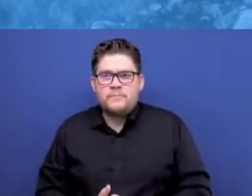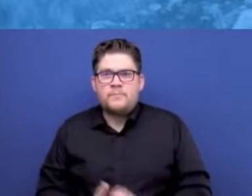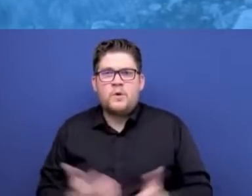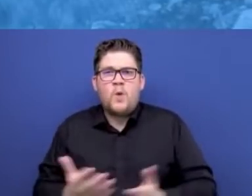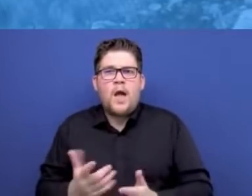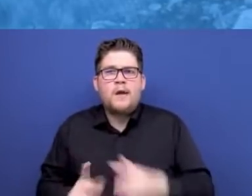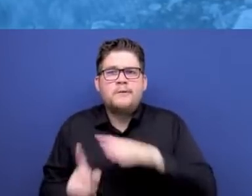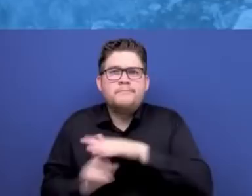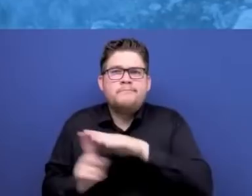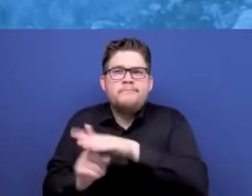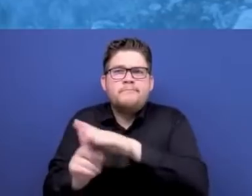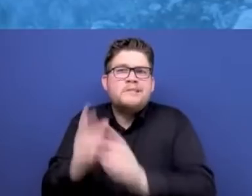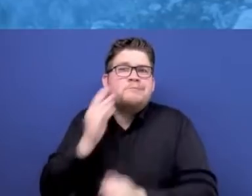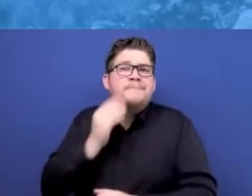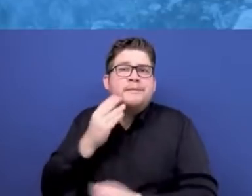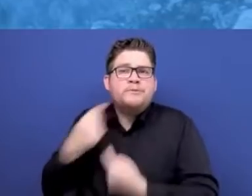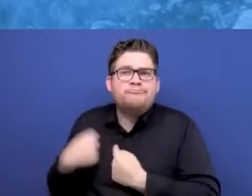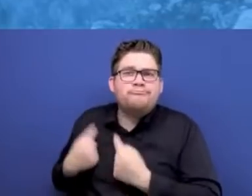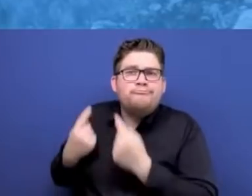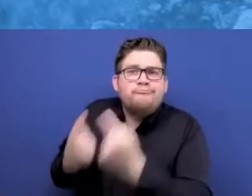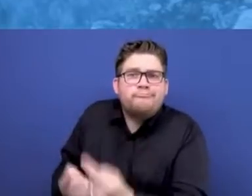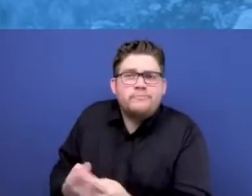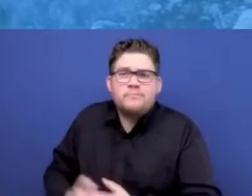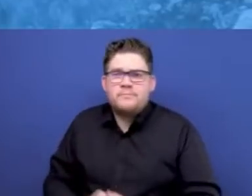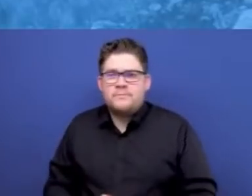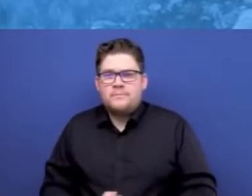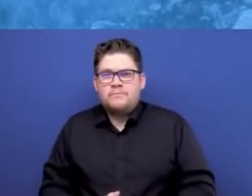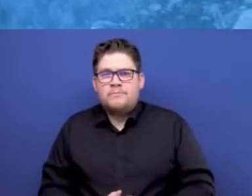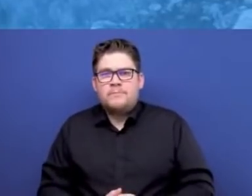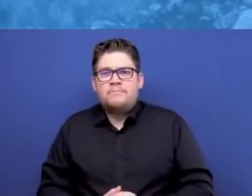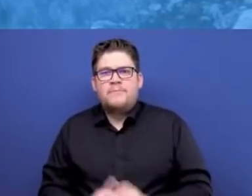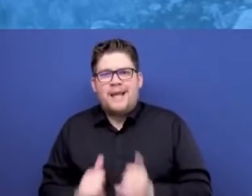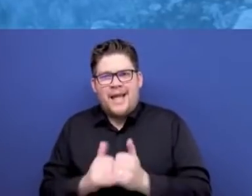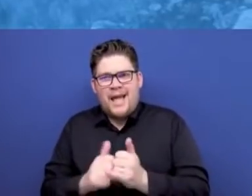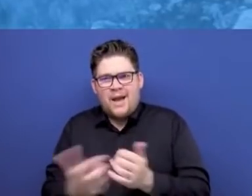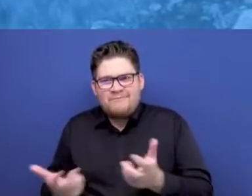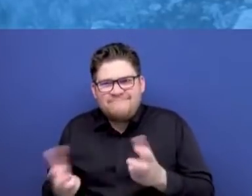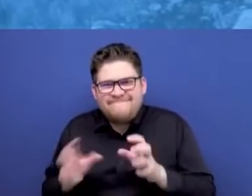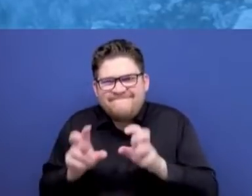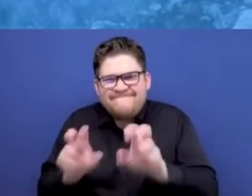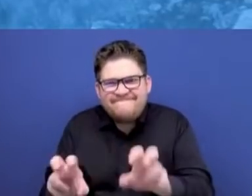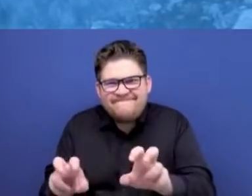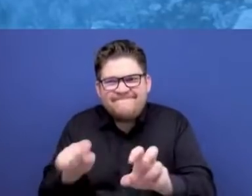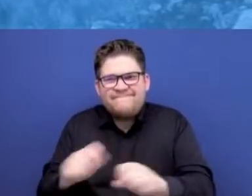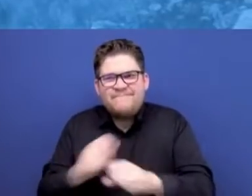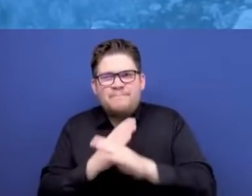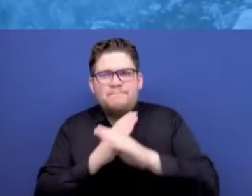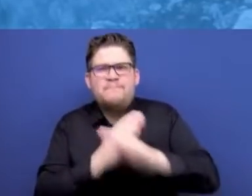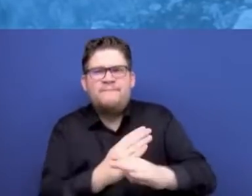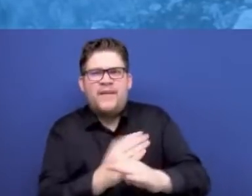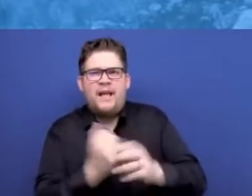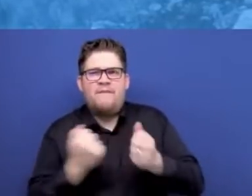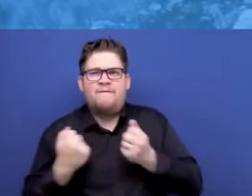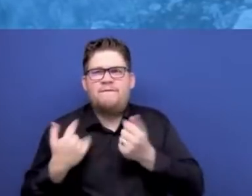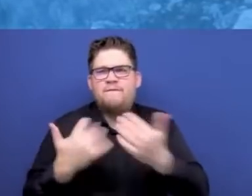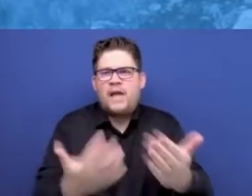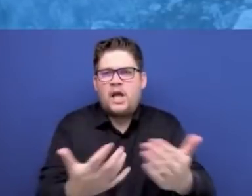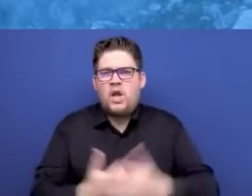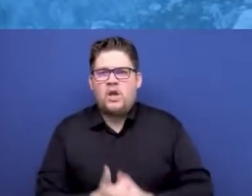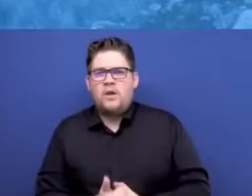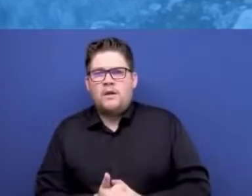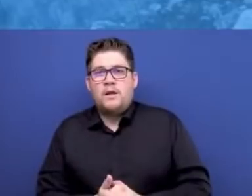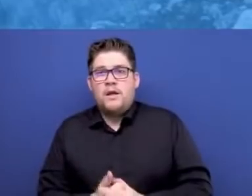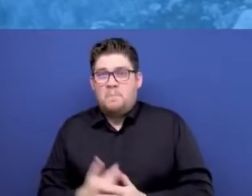made about what do we invest in to be proactive and preventative versus what we need to essentially pay for in the